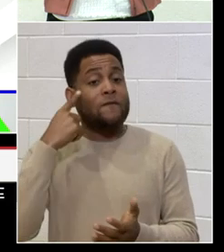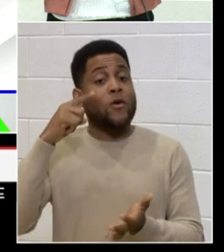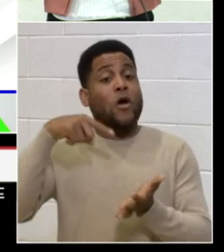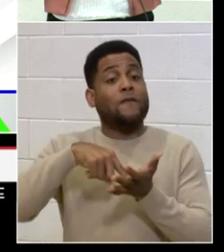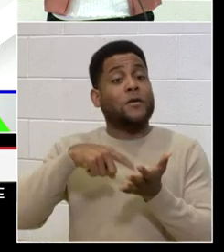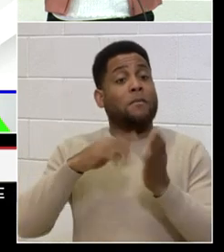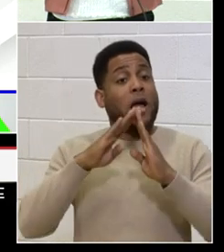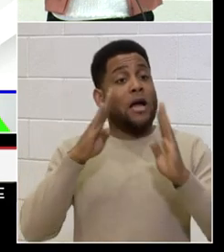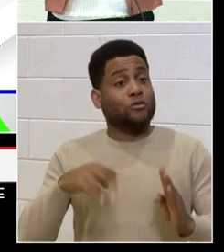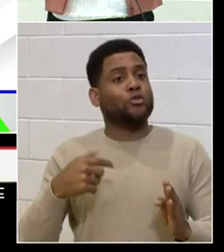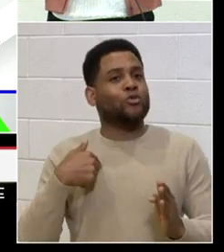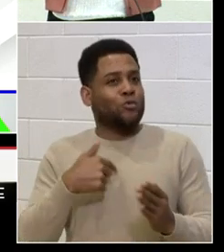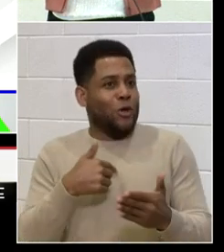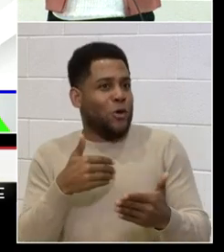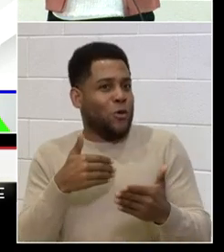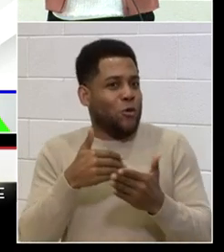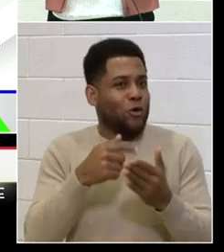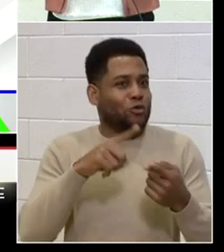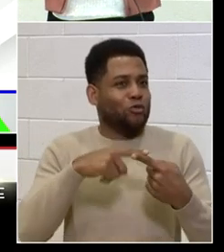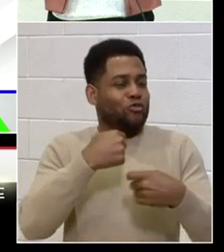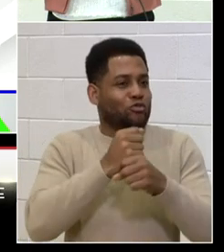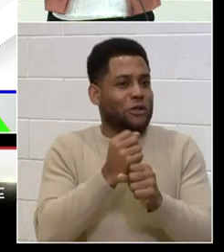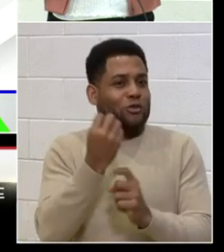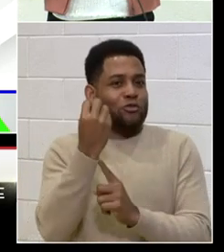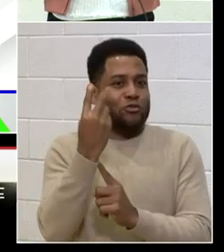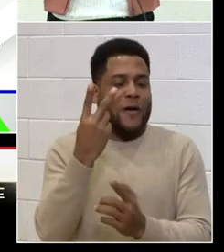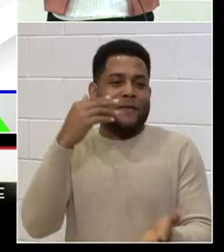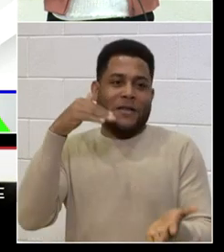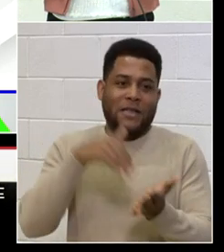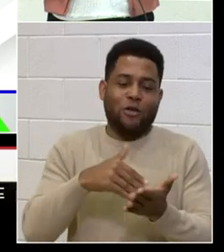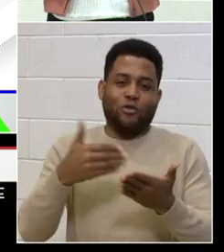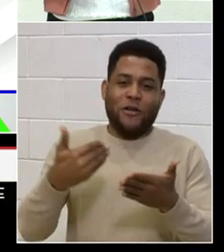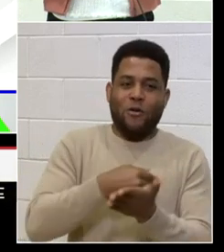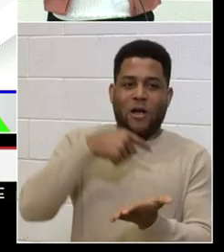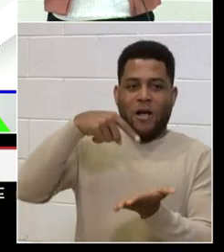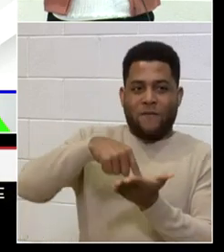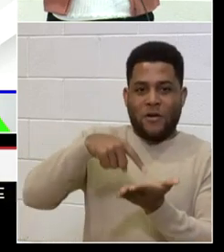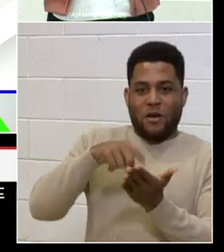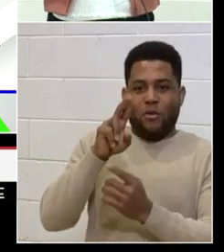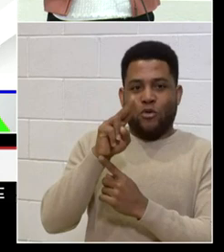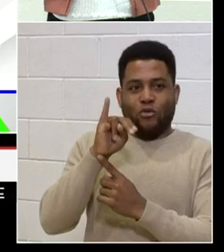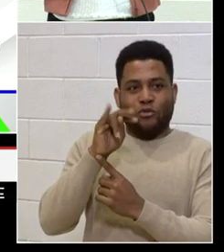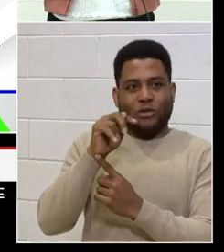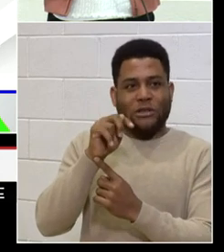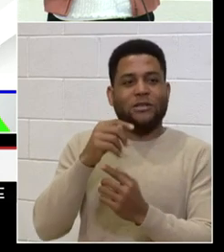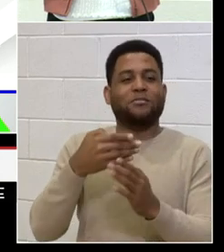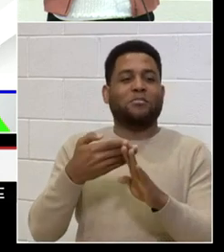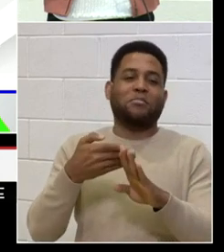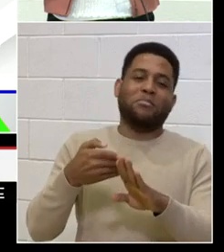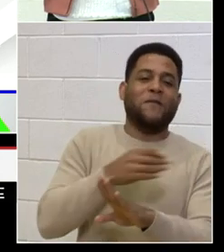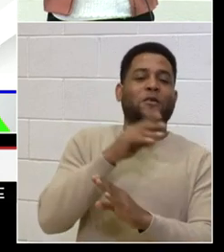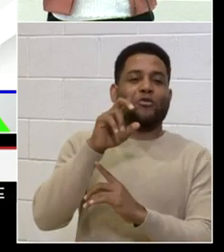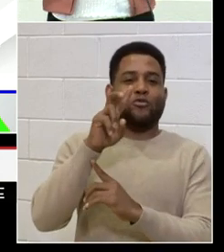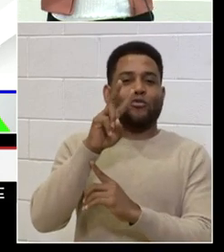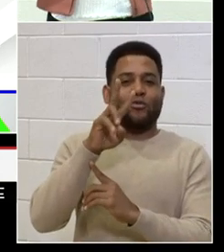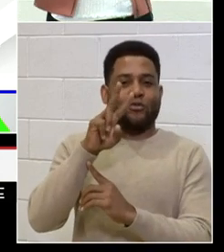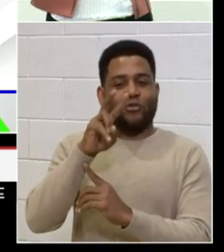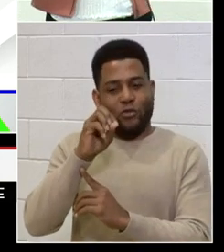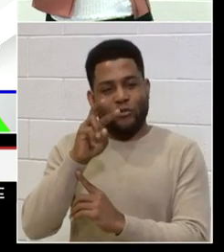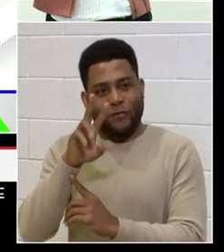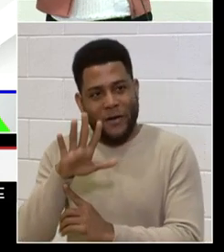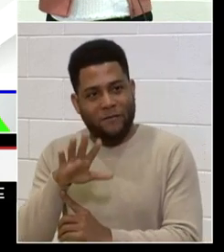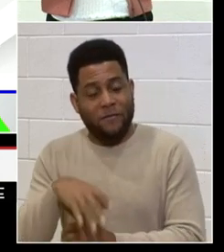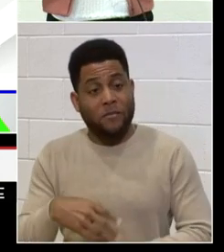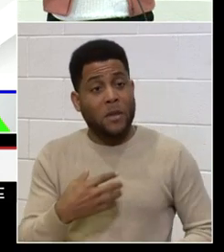creating 12,000 new affordable units by 2025. Since Mayor Bowser has taken office, we've invested